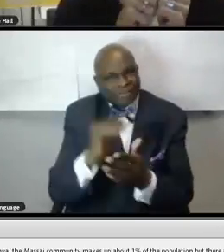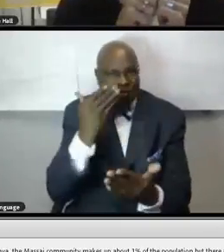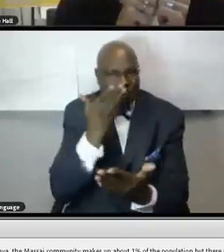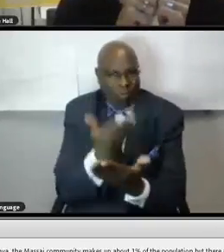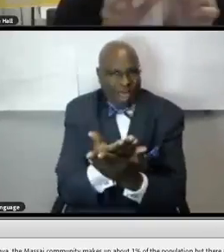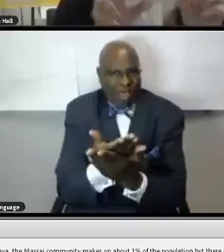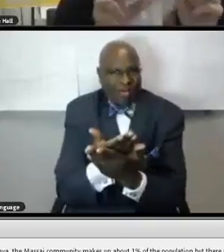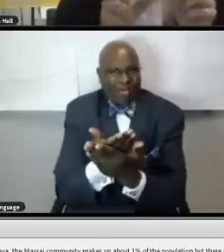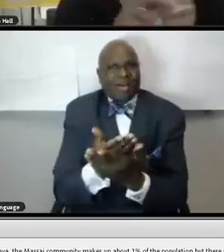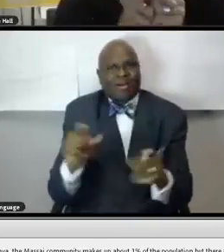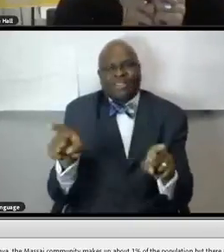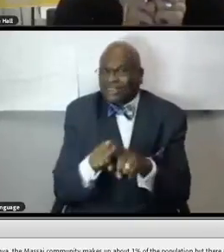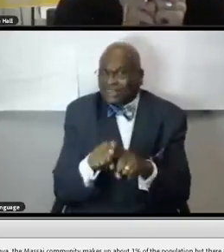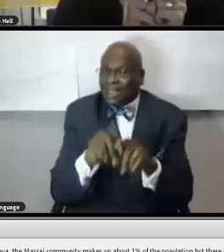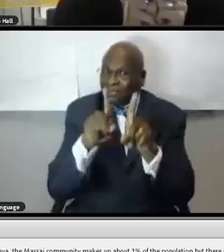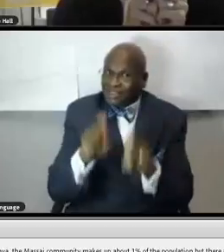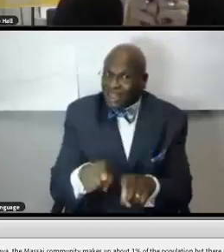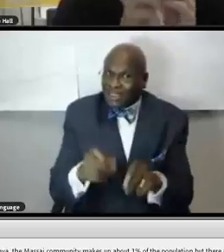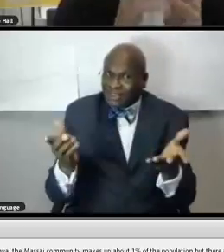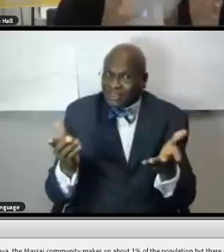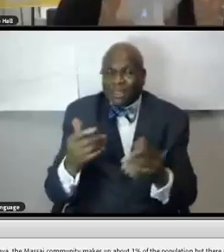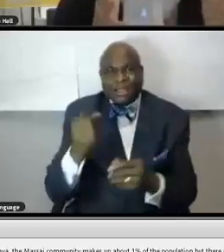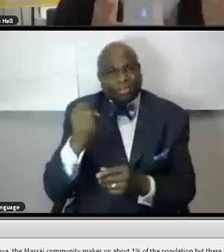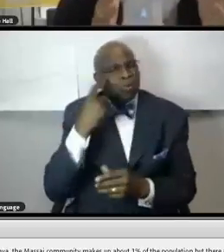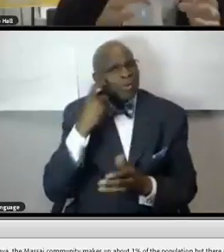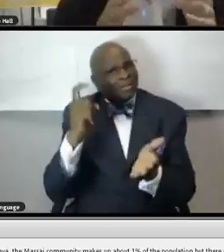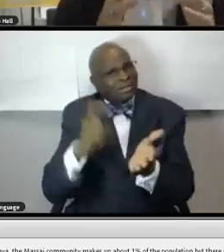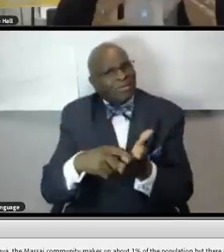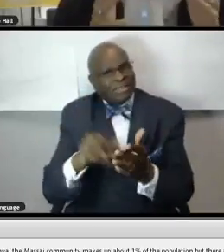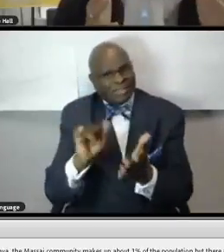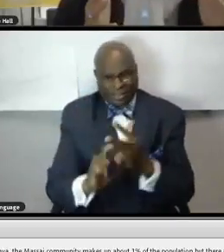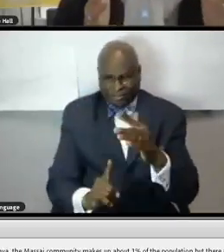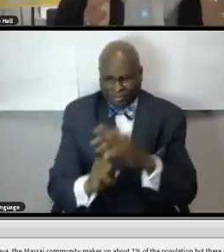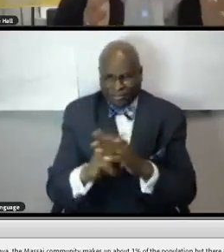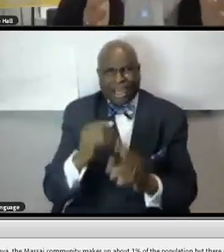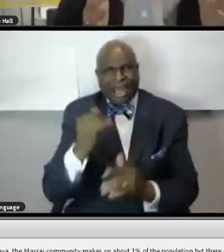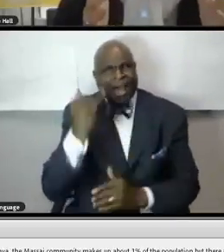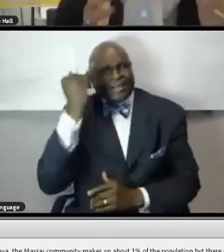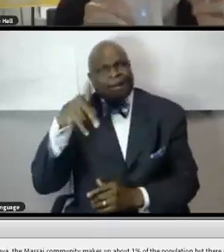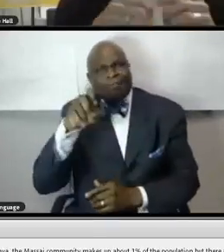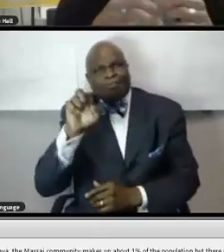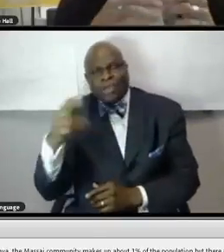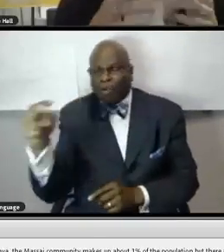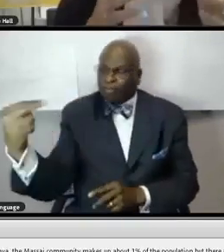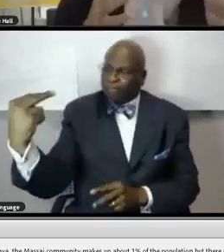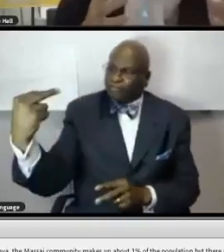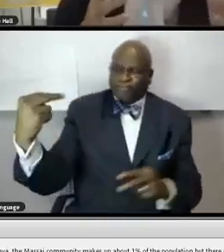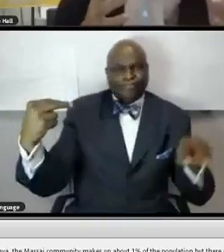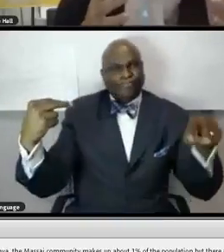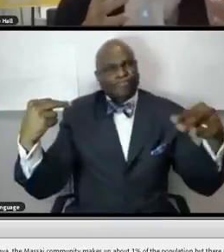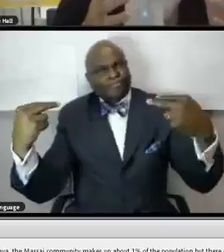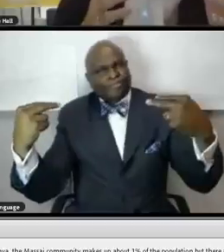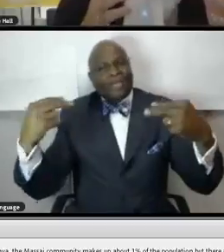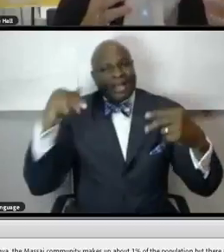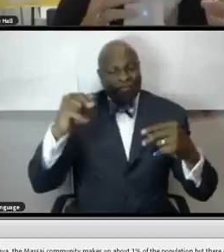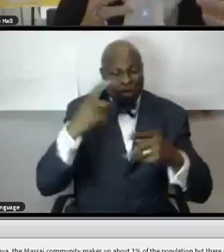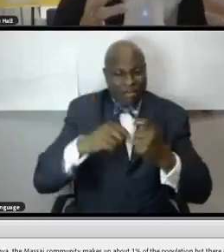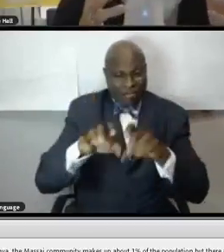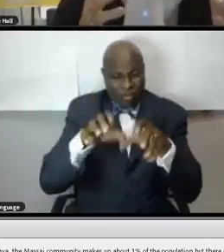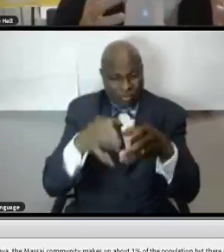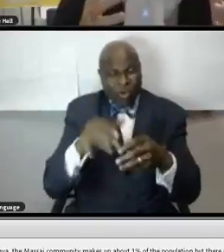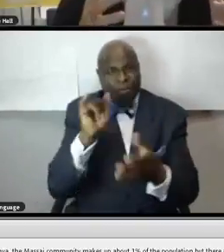same, call it, test. So here we have this emerging notion of peer effects. And if you come from a group that